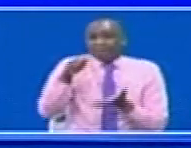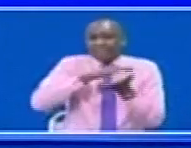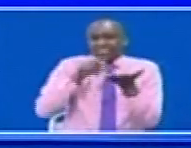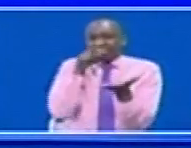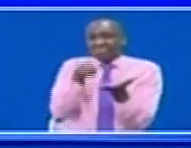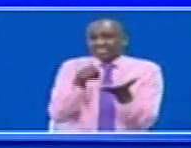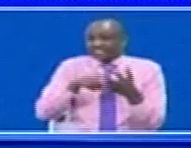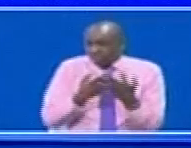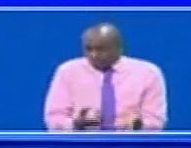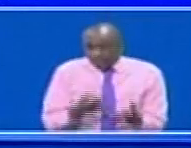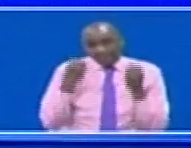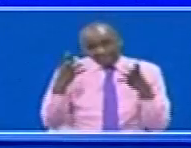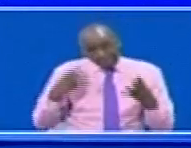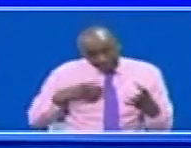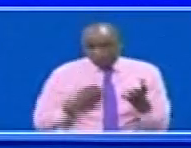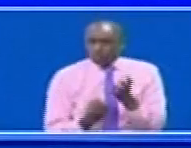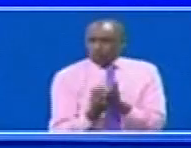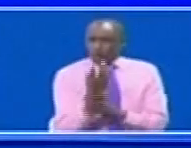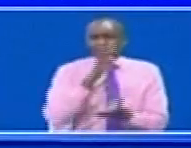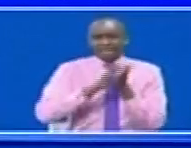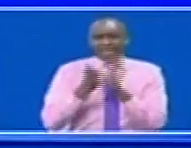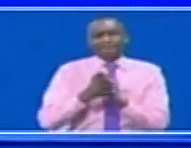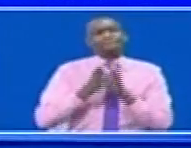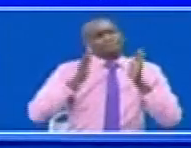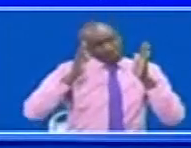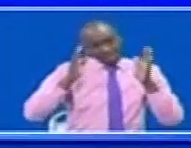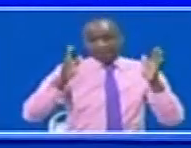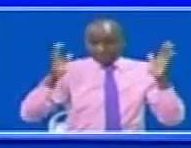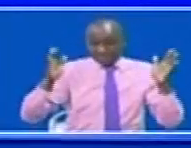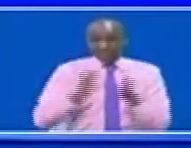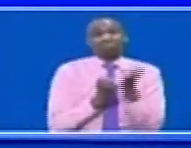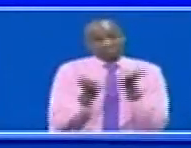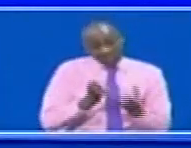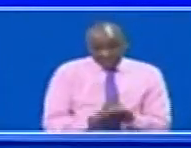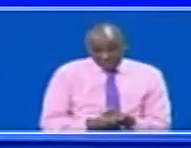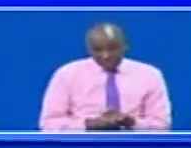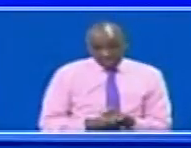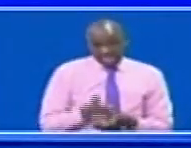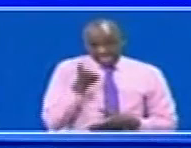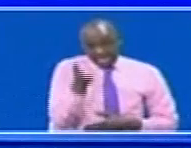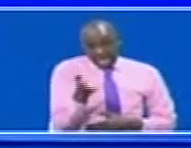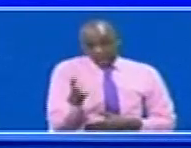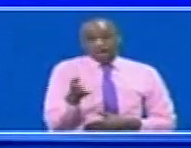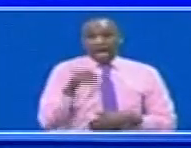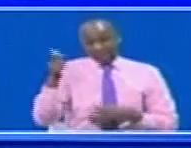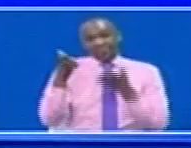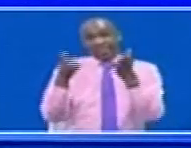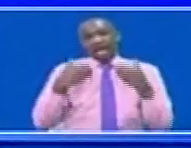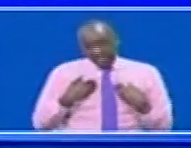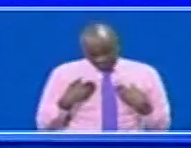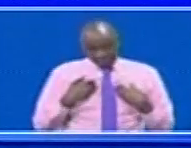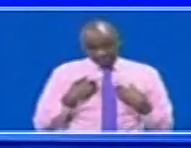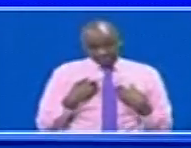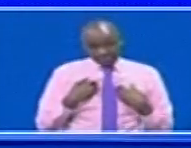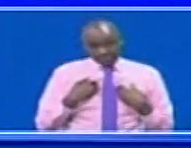upon which most startups grow into fully operating businesses or help already existing businesses upgrade